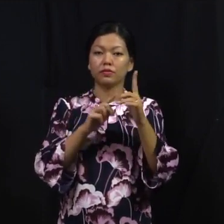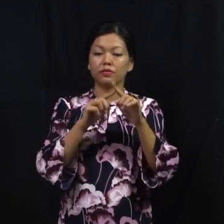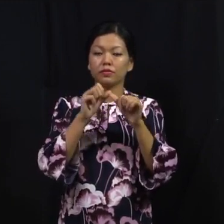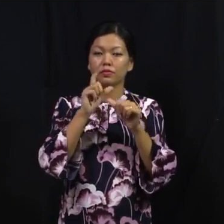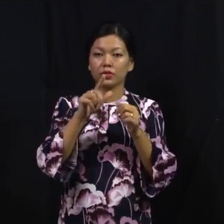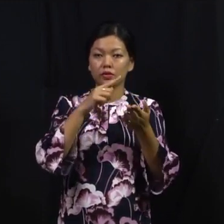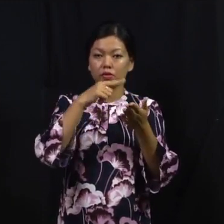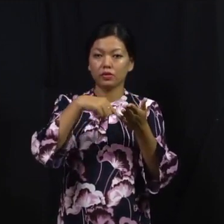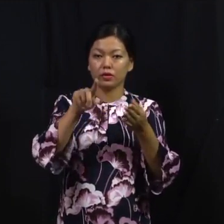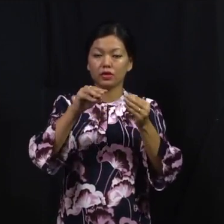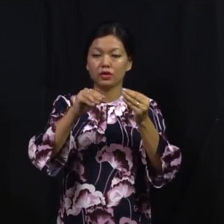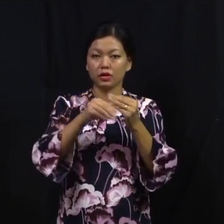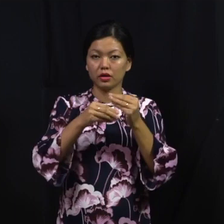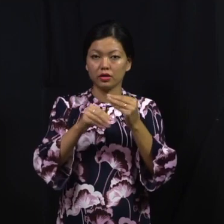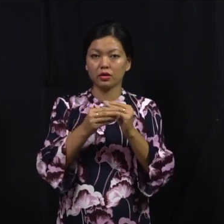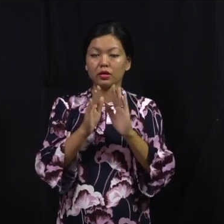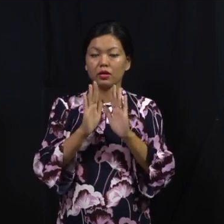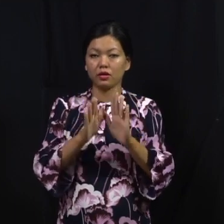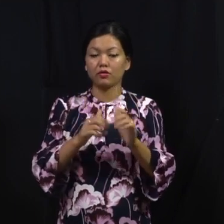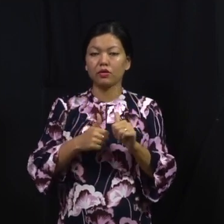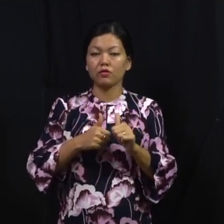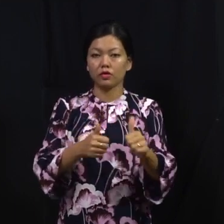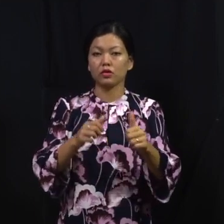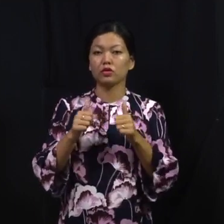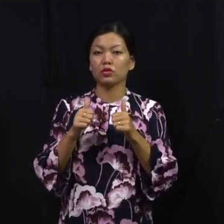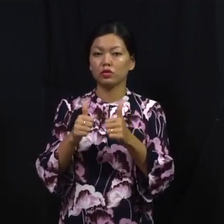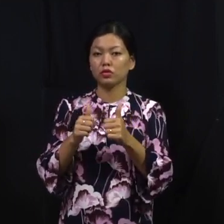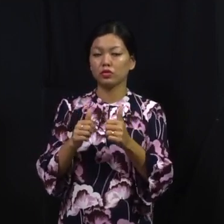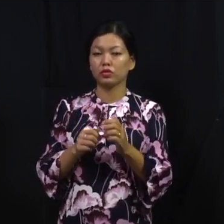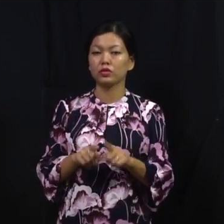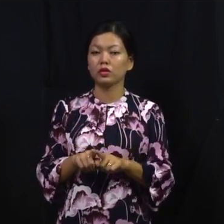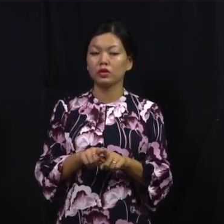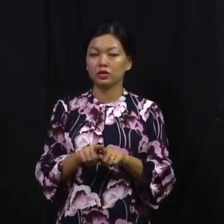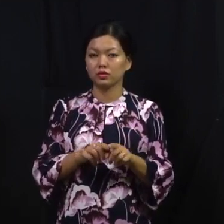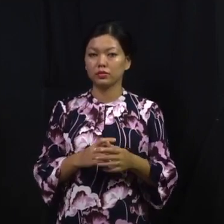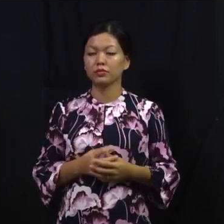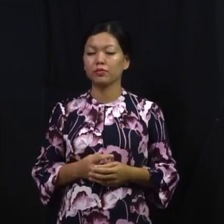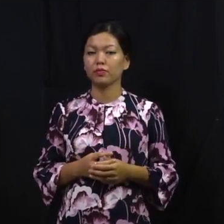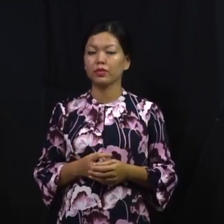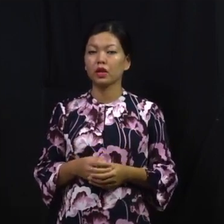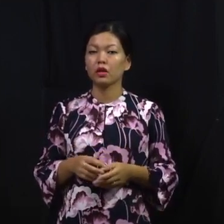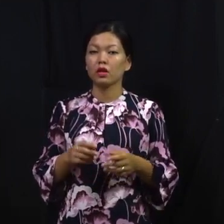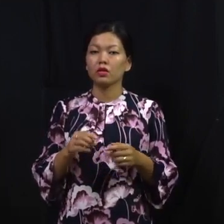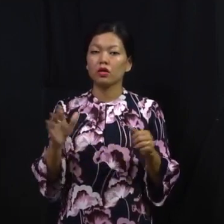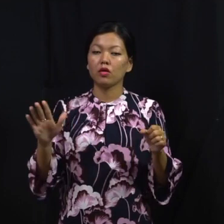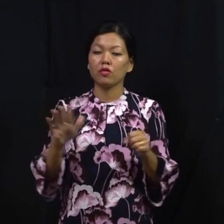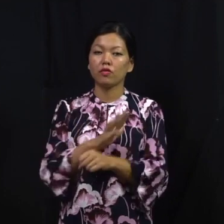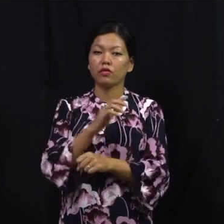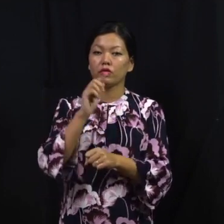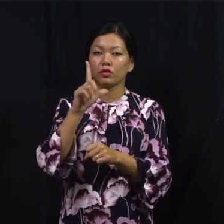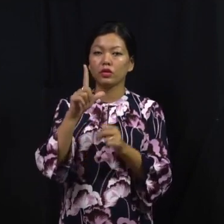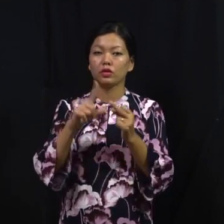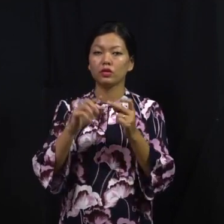these principles, okay, to realize completely, okay, fully liberty and equality, all